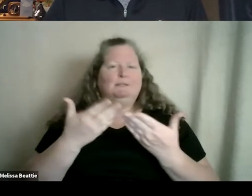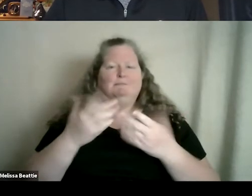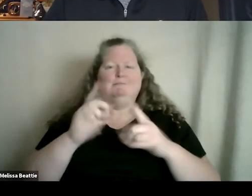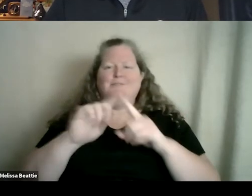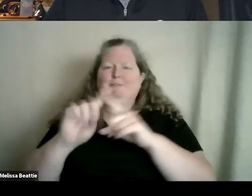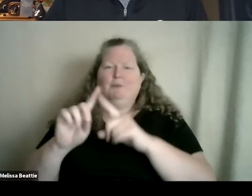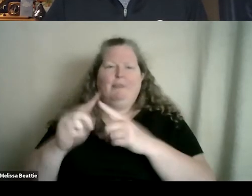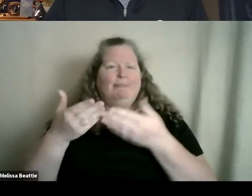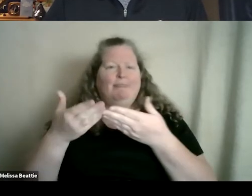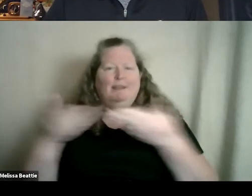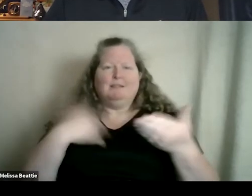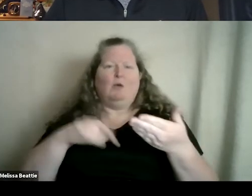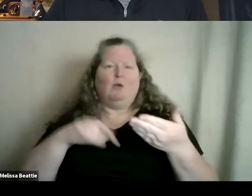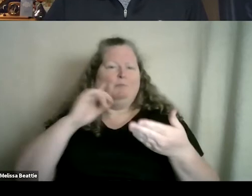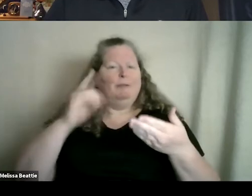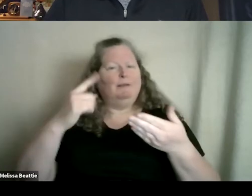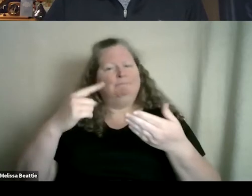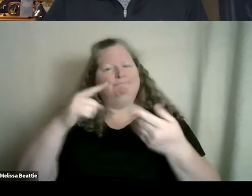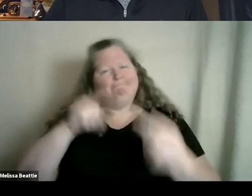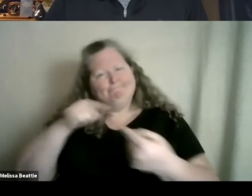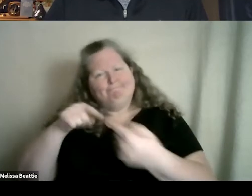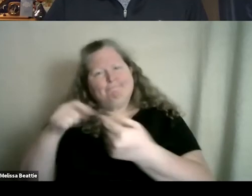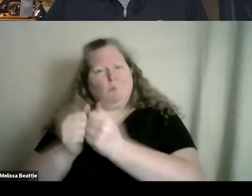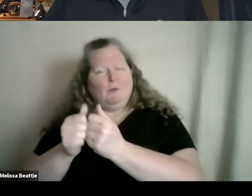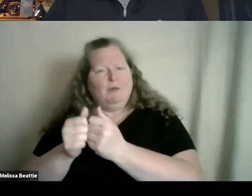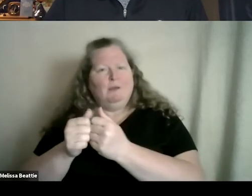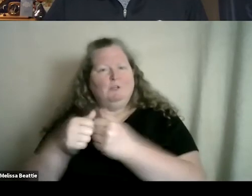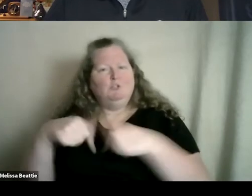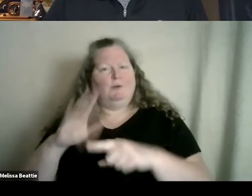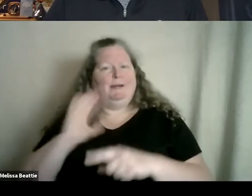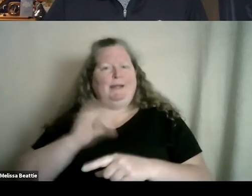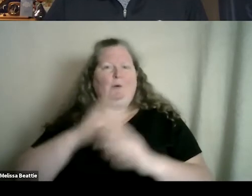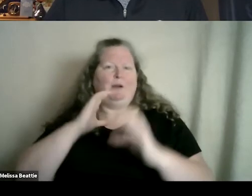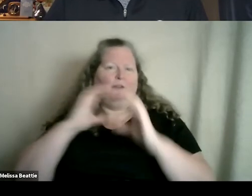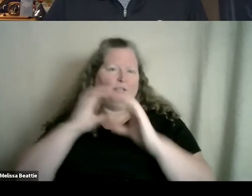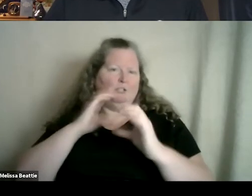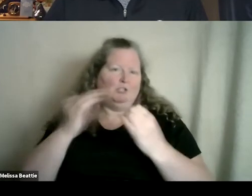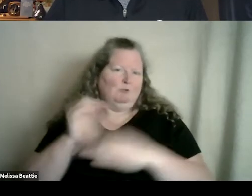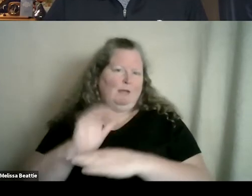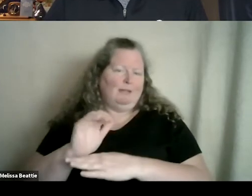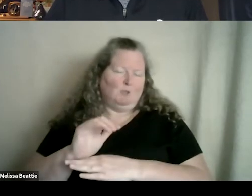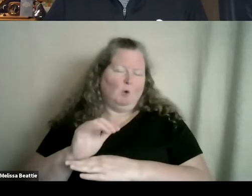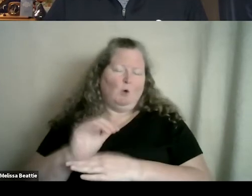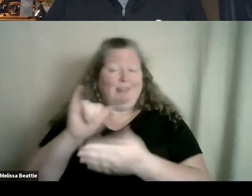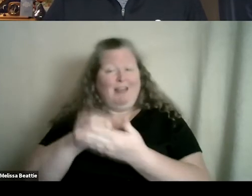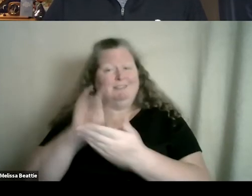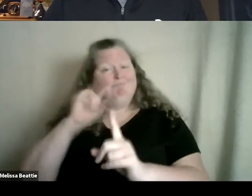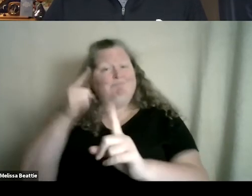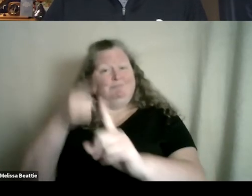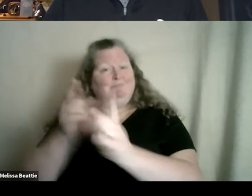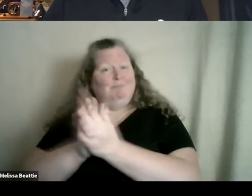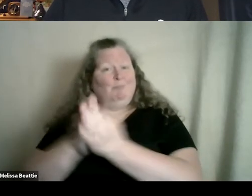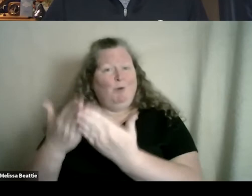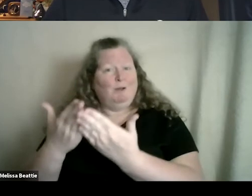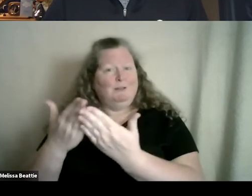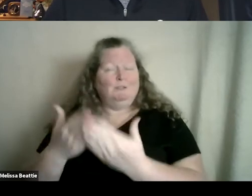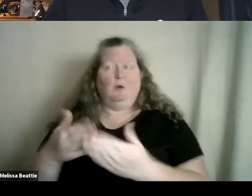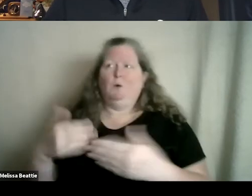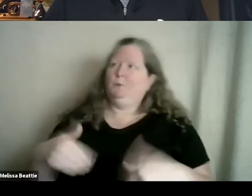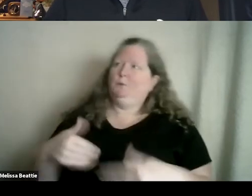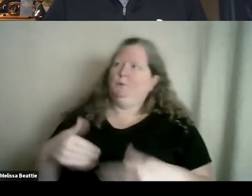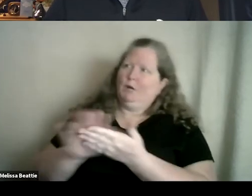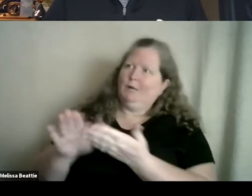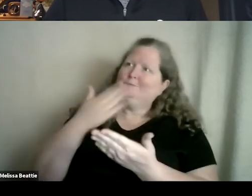our conversation here tonight. So that's what the book looks like. Very good, very good. Can't wait for it. Me